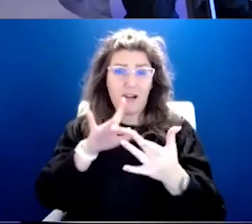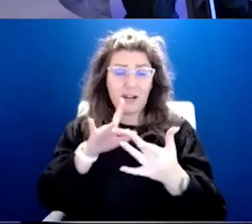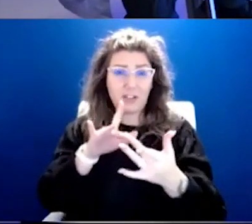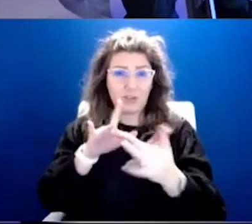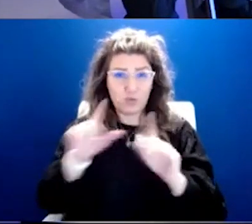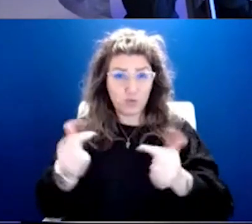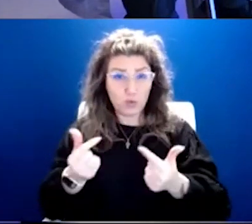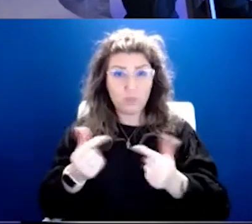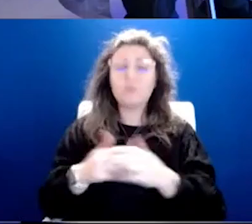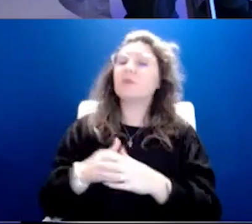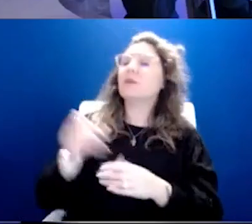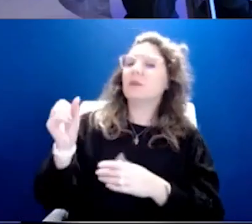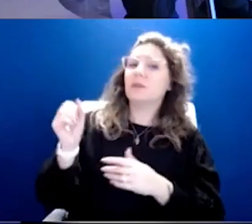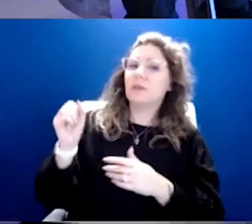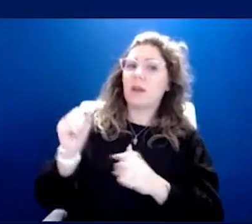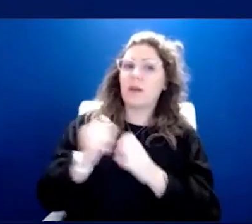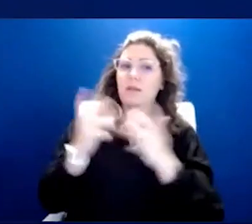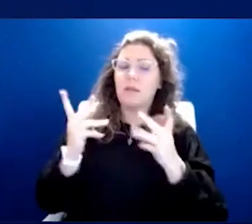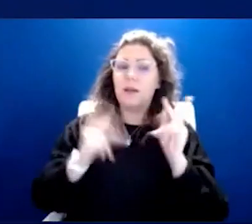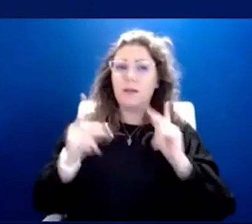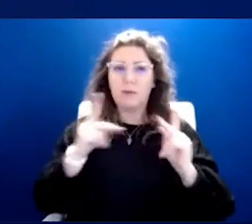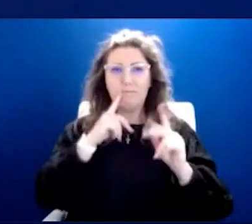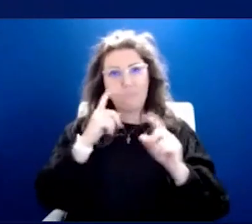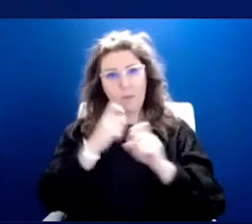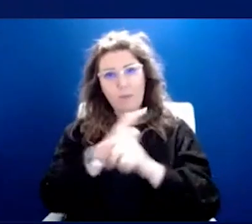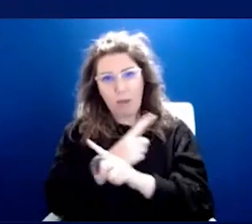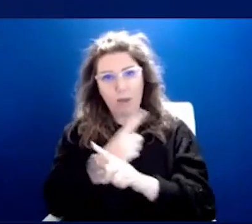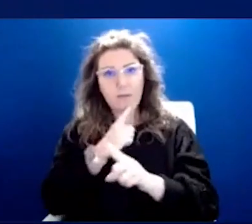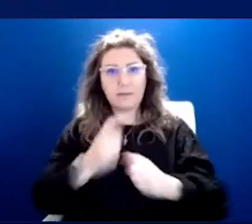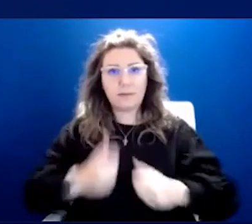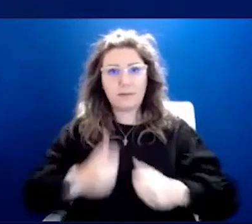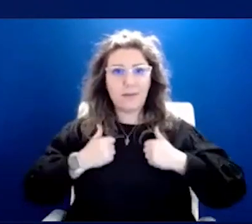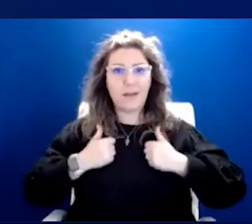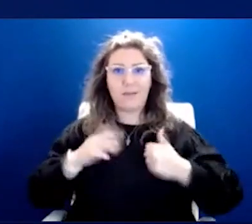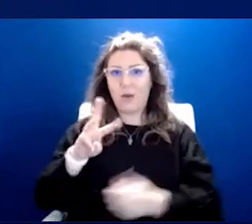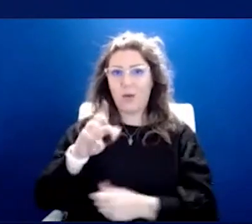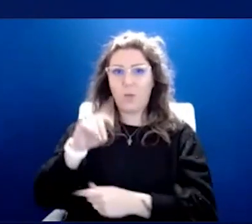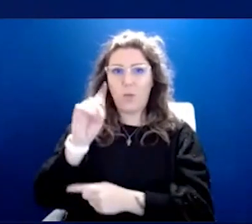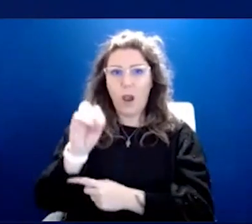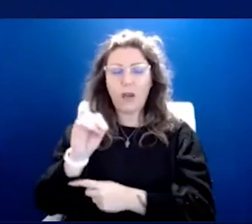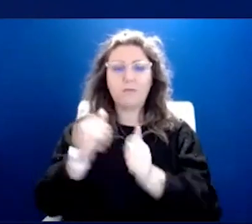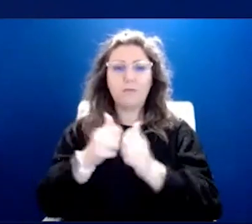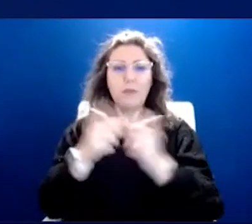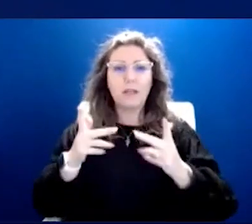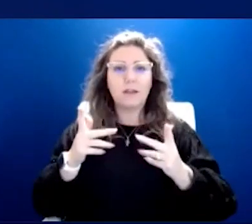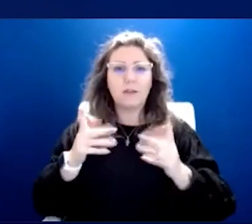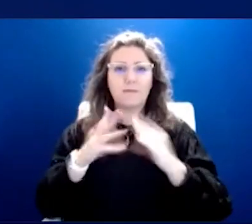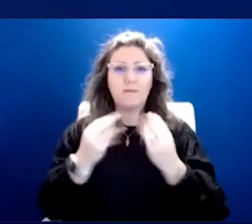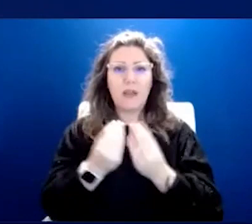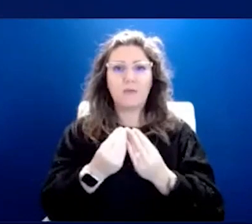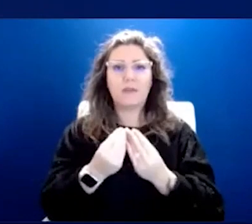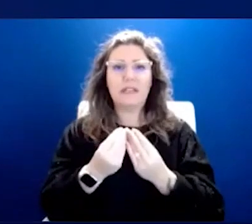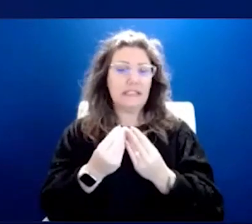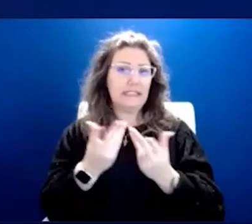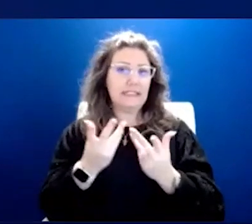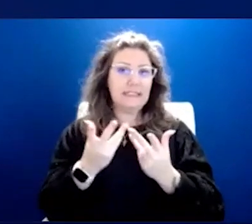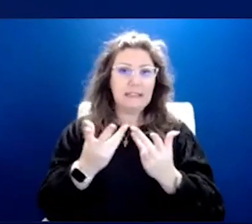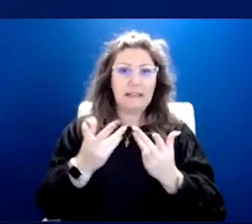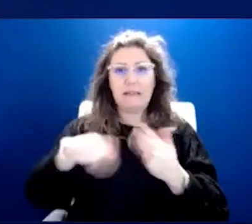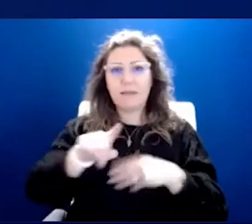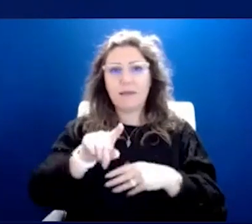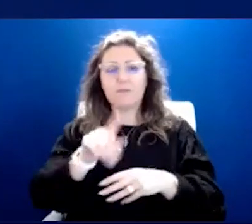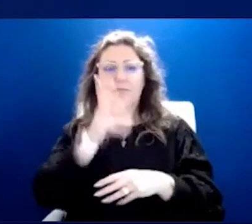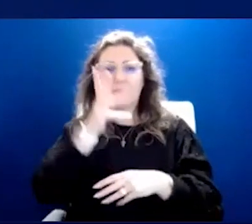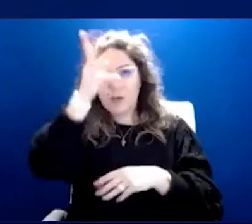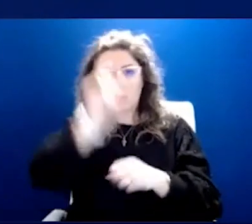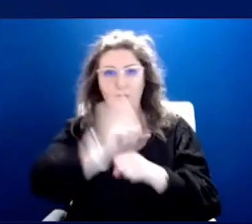got a lot of people with complicated lives. You know, in Wyandotte, we have a lot of families where the parents are working 2-3 jobs. They